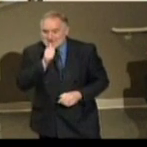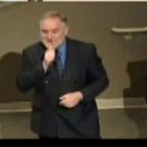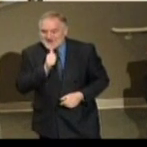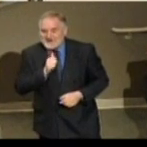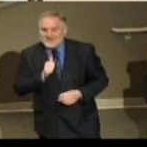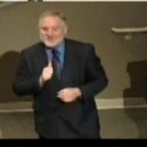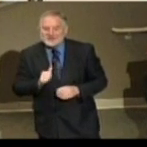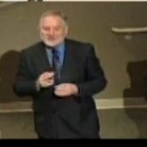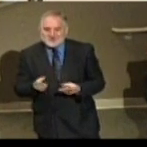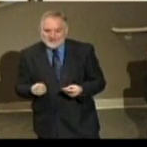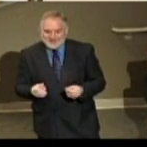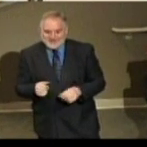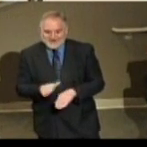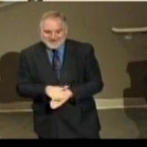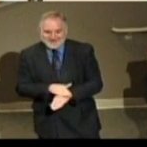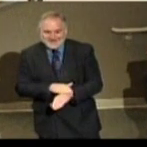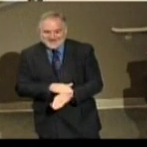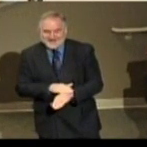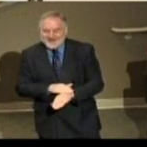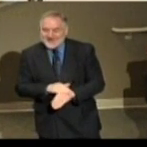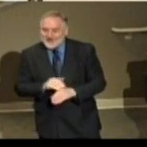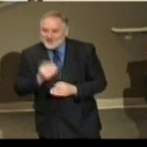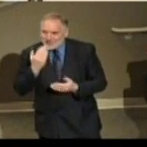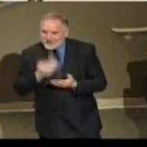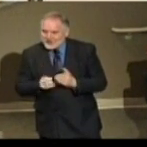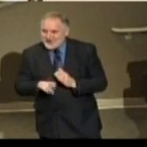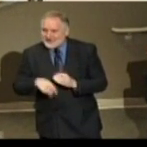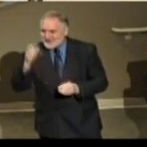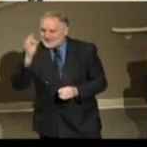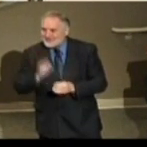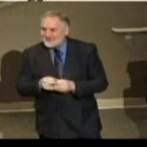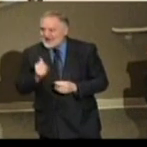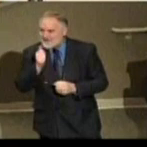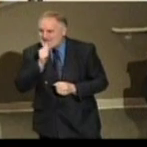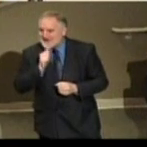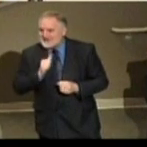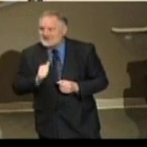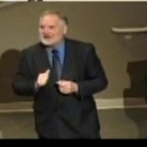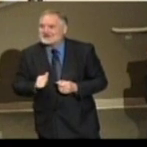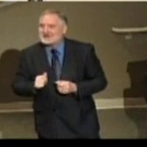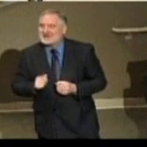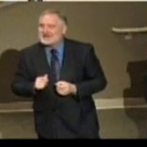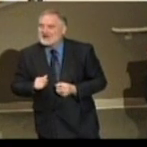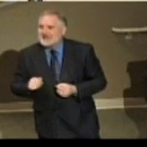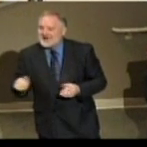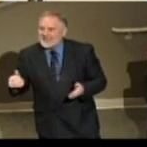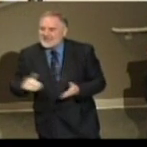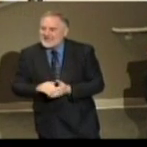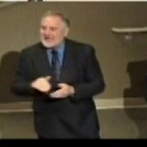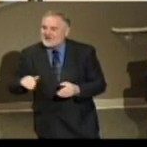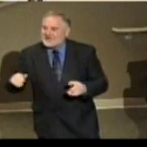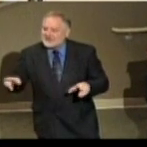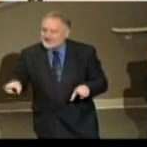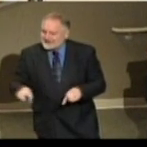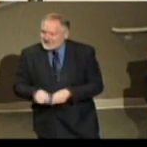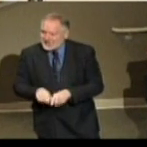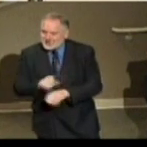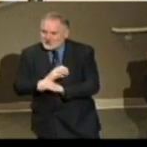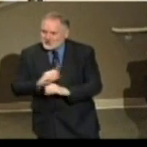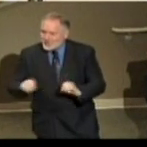long-suffering, gentleness, wow, goodness, faith, meekness, temperance. Against such there is no law.